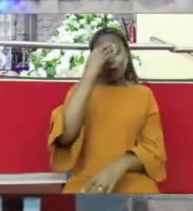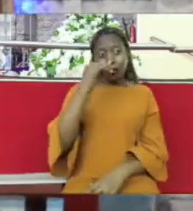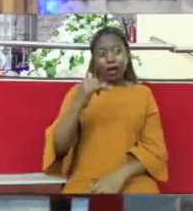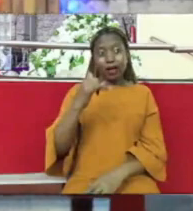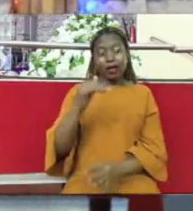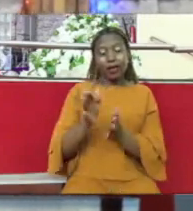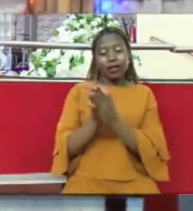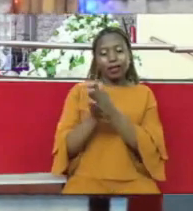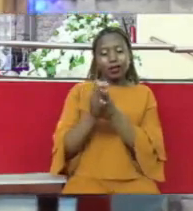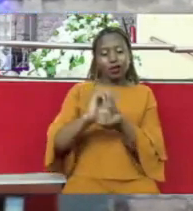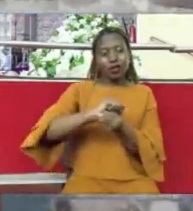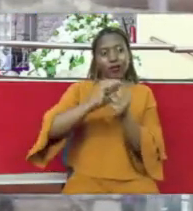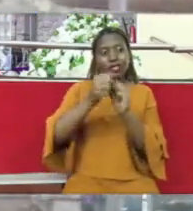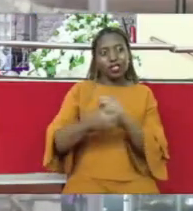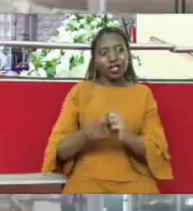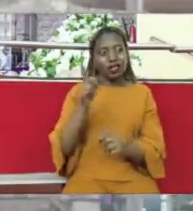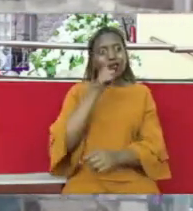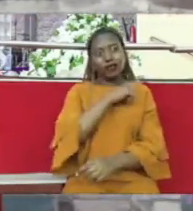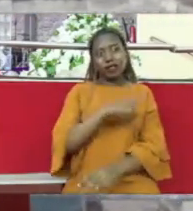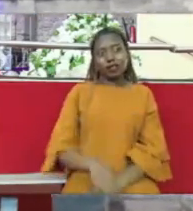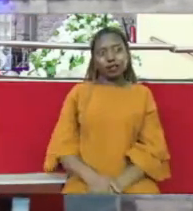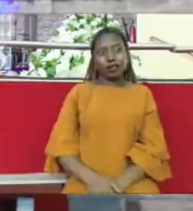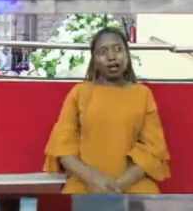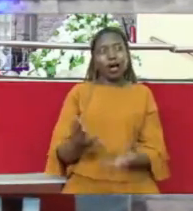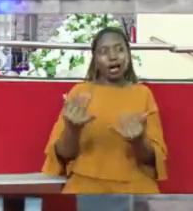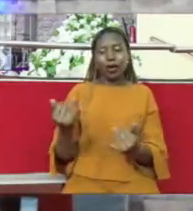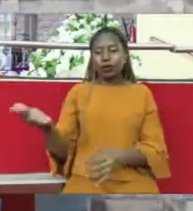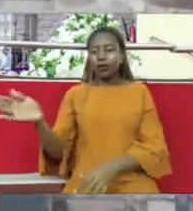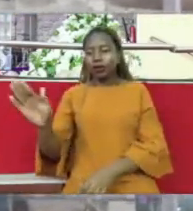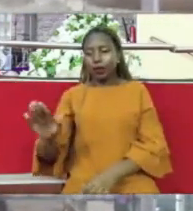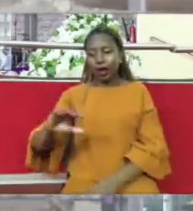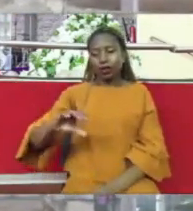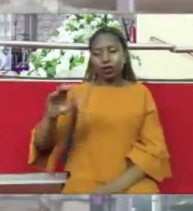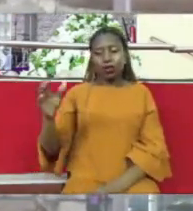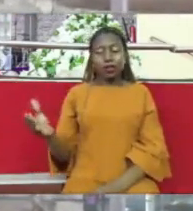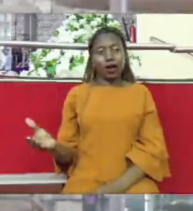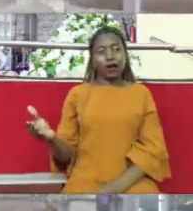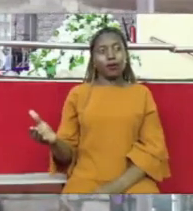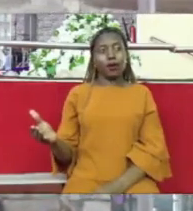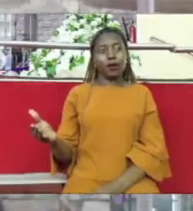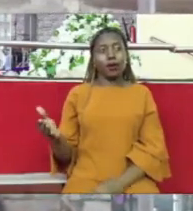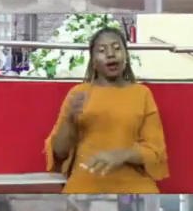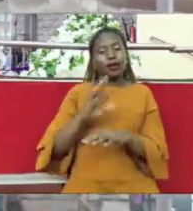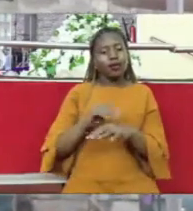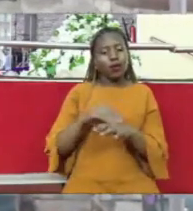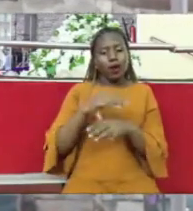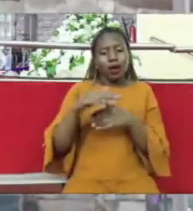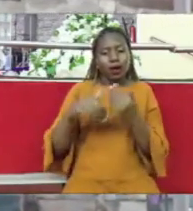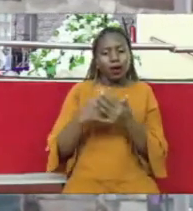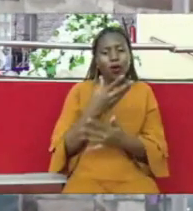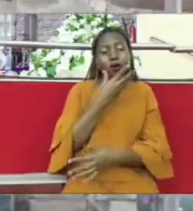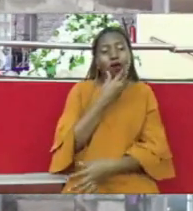yake imebadilishwa. And she goes back into the town. Na anarudi mjini. And she's calling all the men. Na